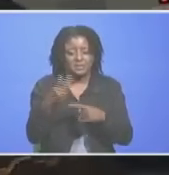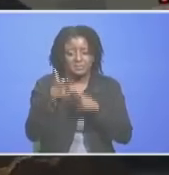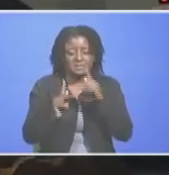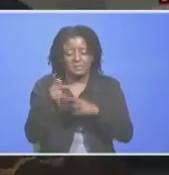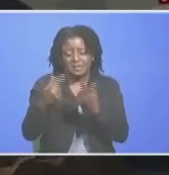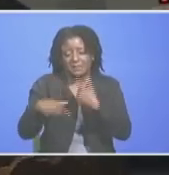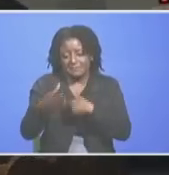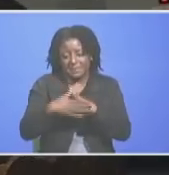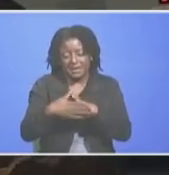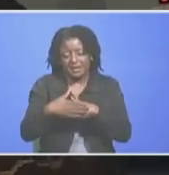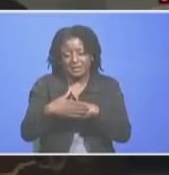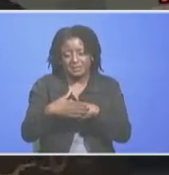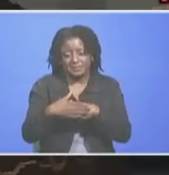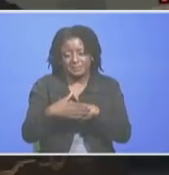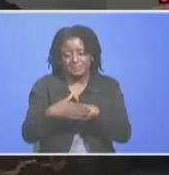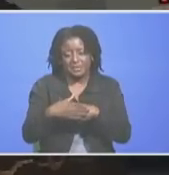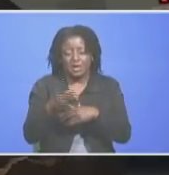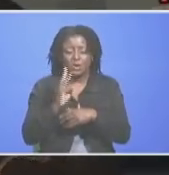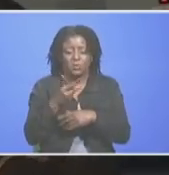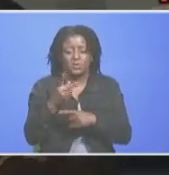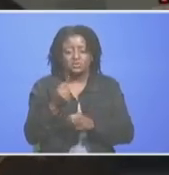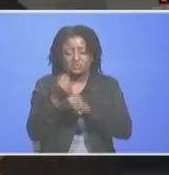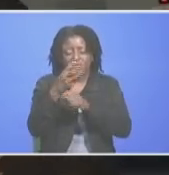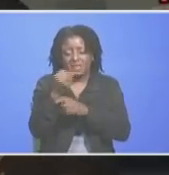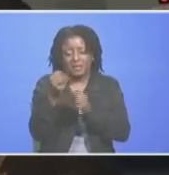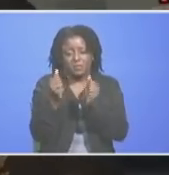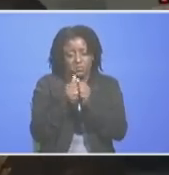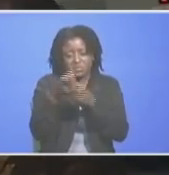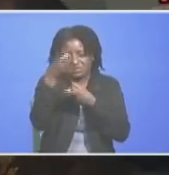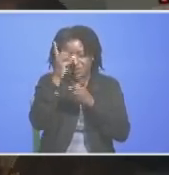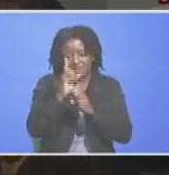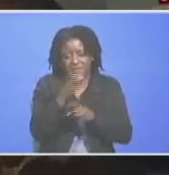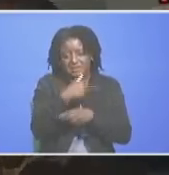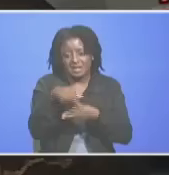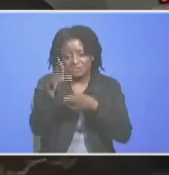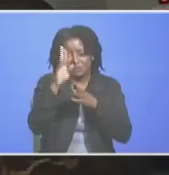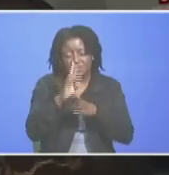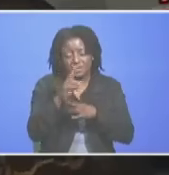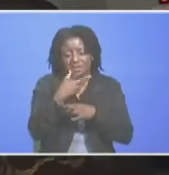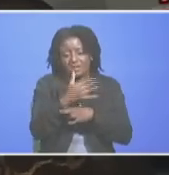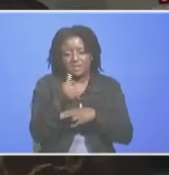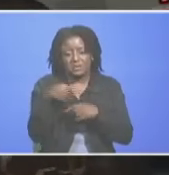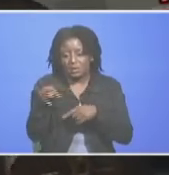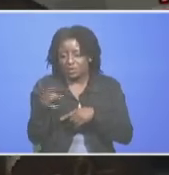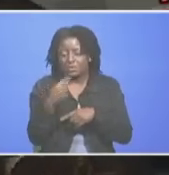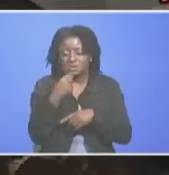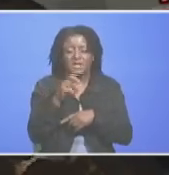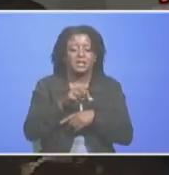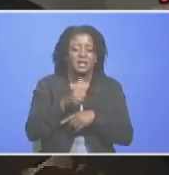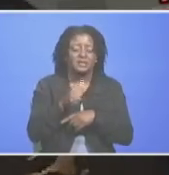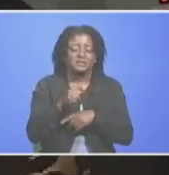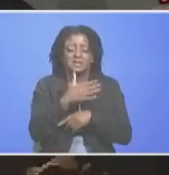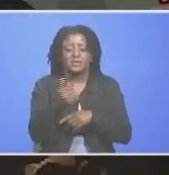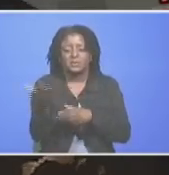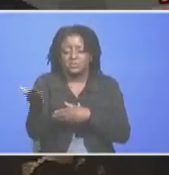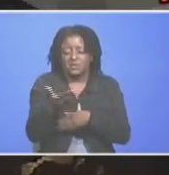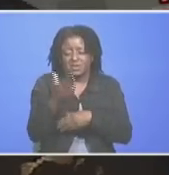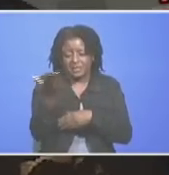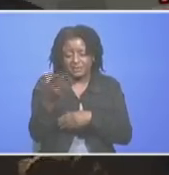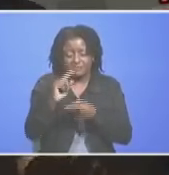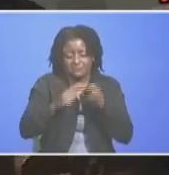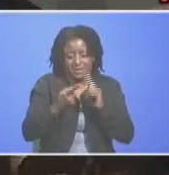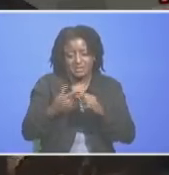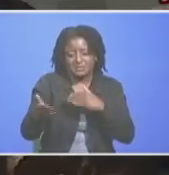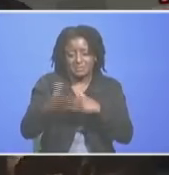We treat them with dignity and with respect. They will go and tell others, and they will bring their friends back to the